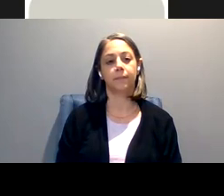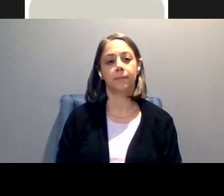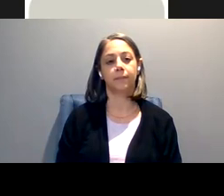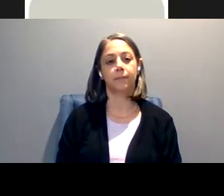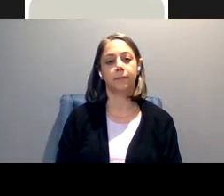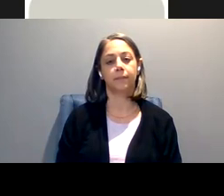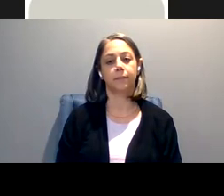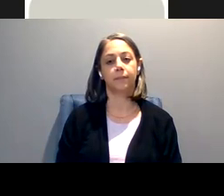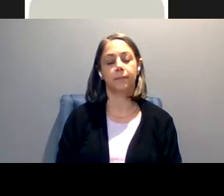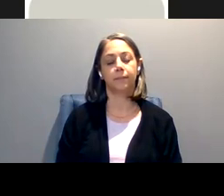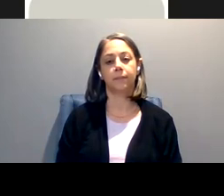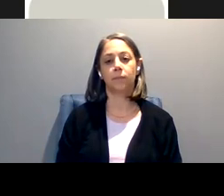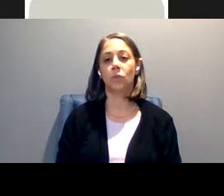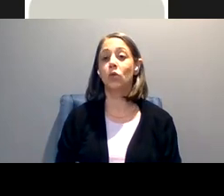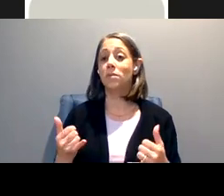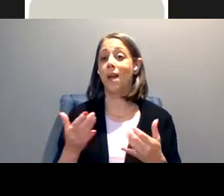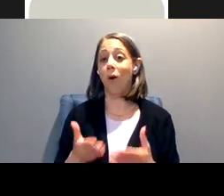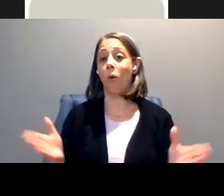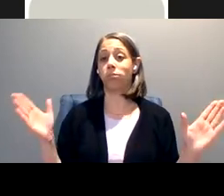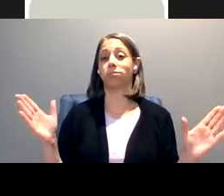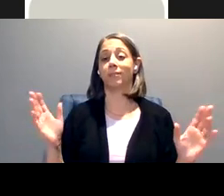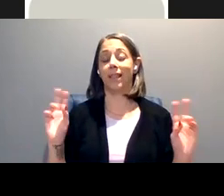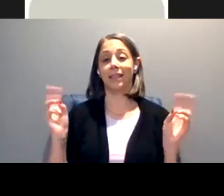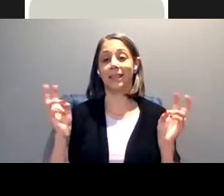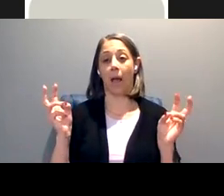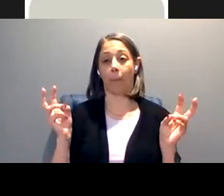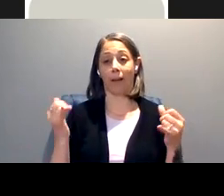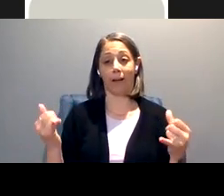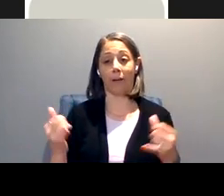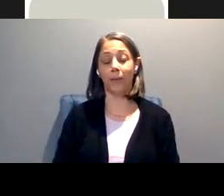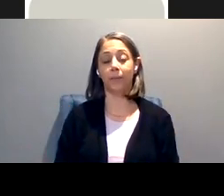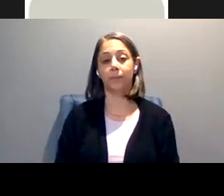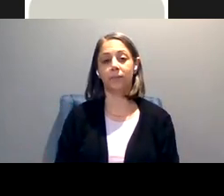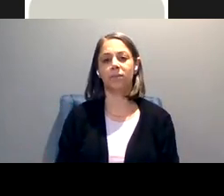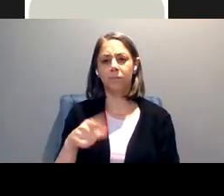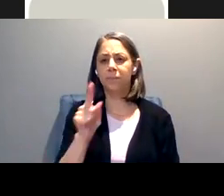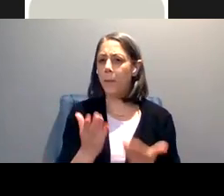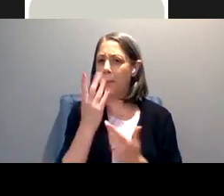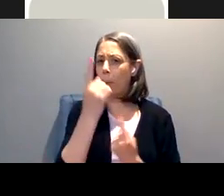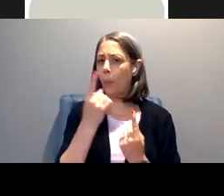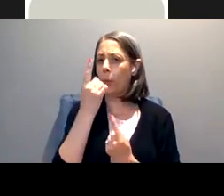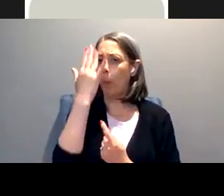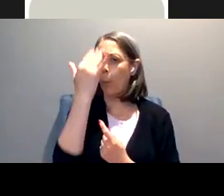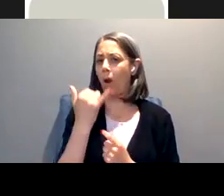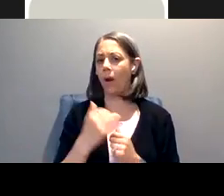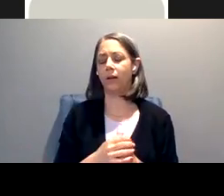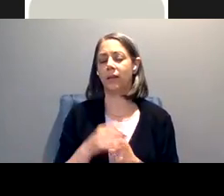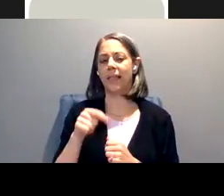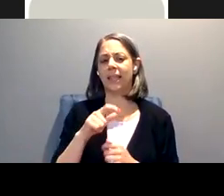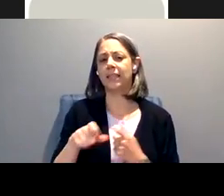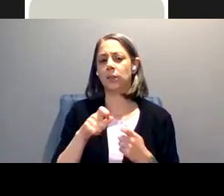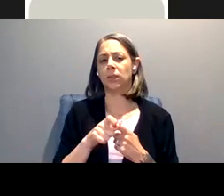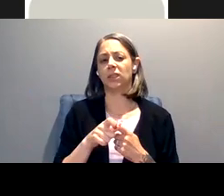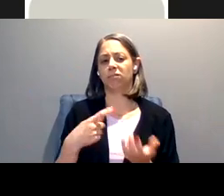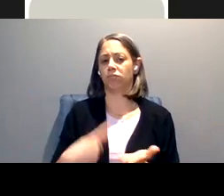Okay, so kind of opening up to the topic at hand now, you might be wondering why this particular conversation,